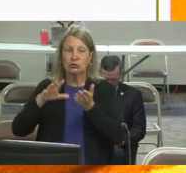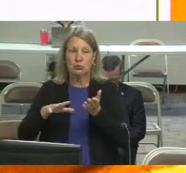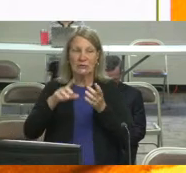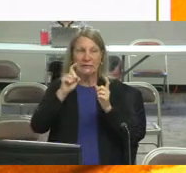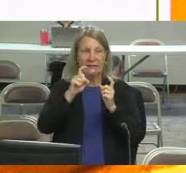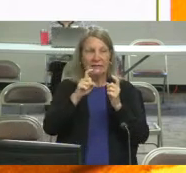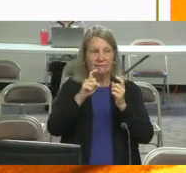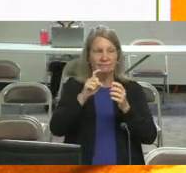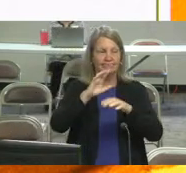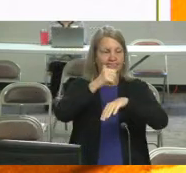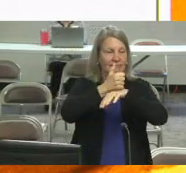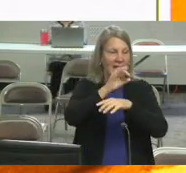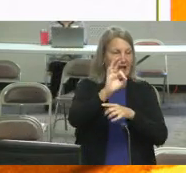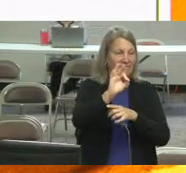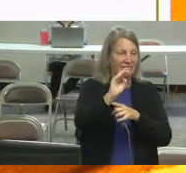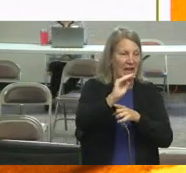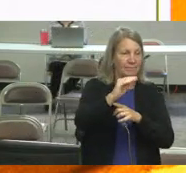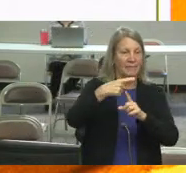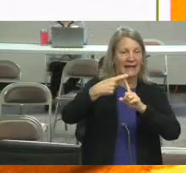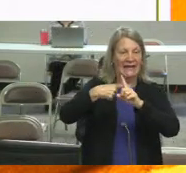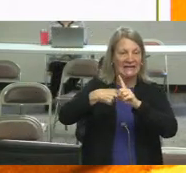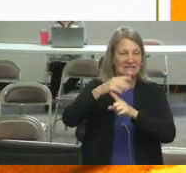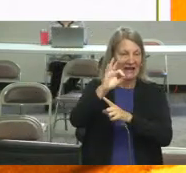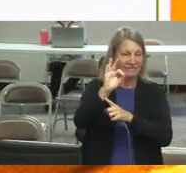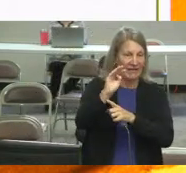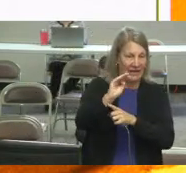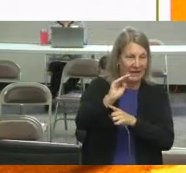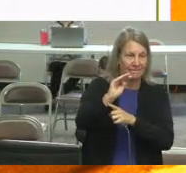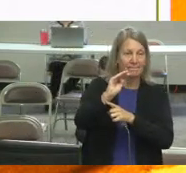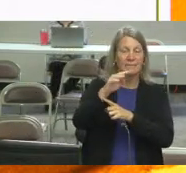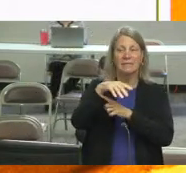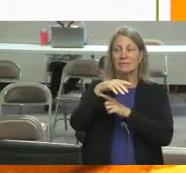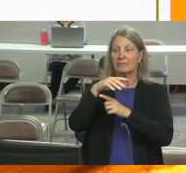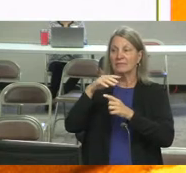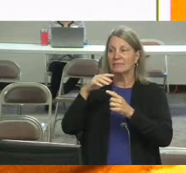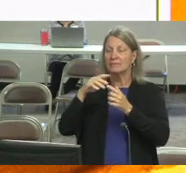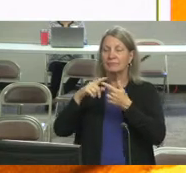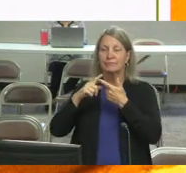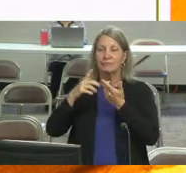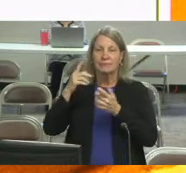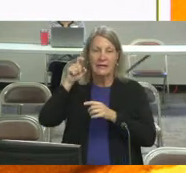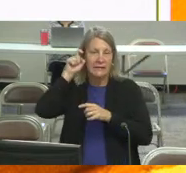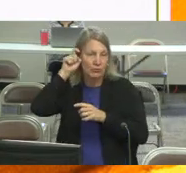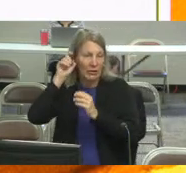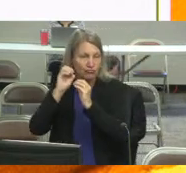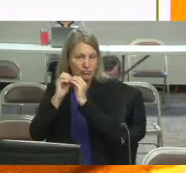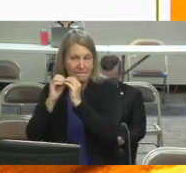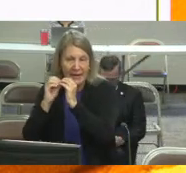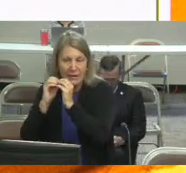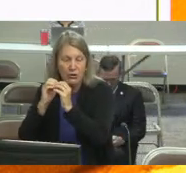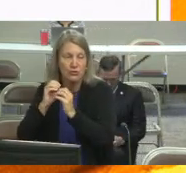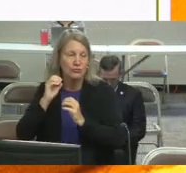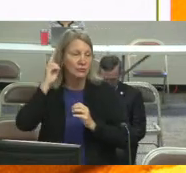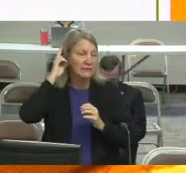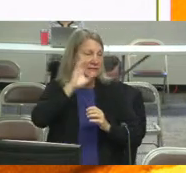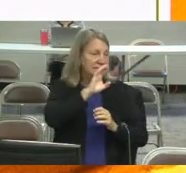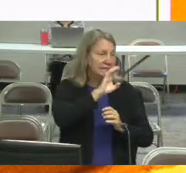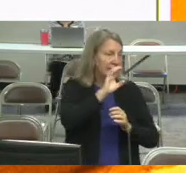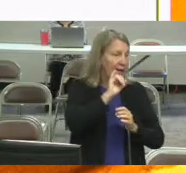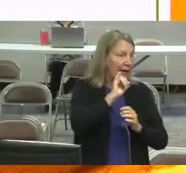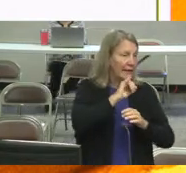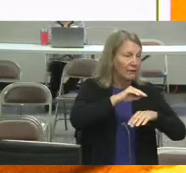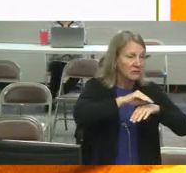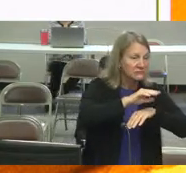technology program that's the highest bar on this graph so that's FM systems that go into